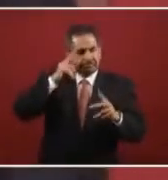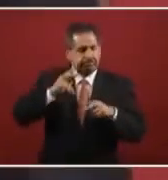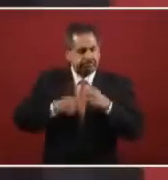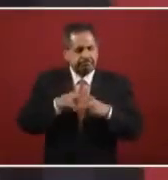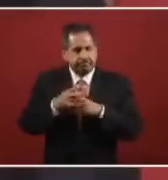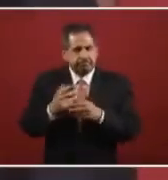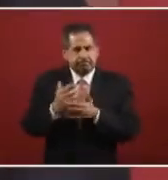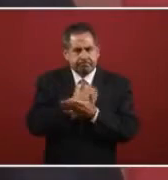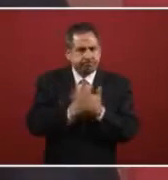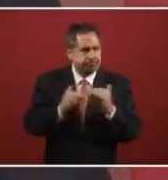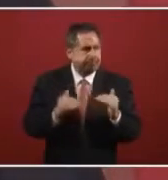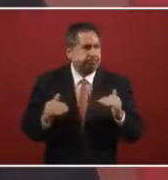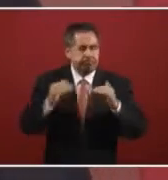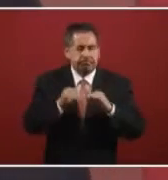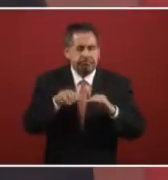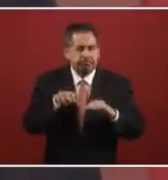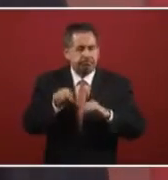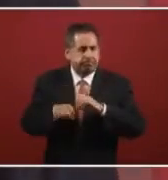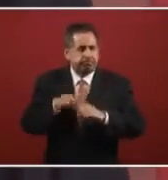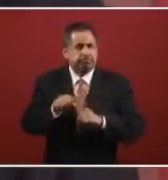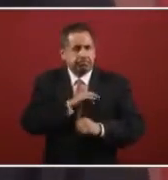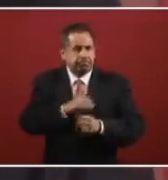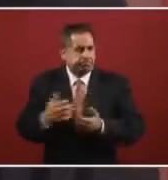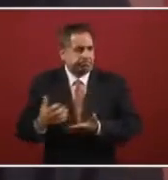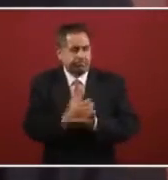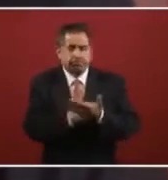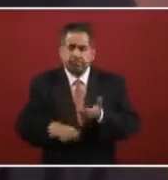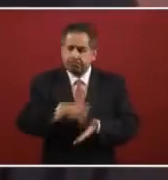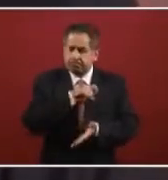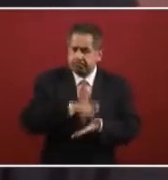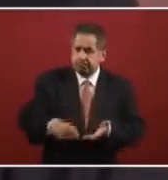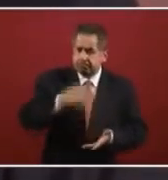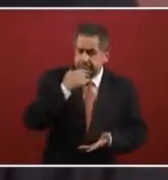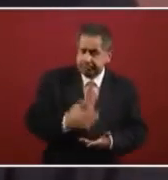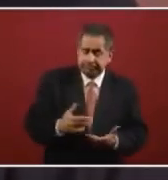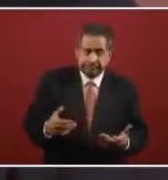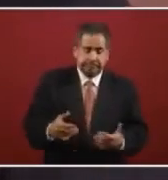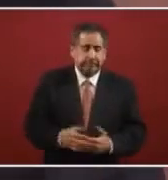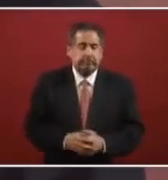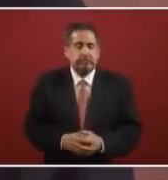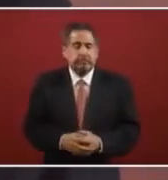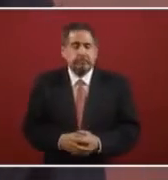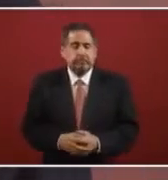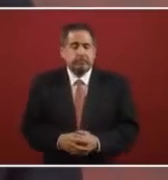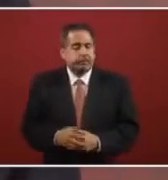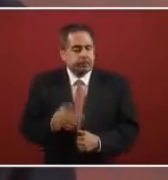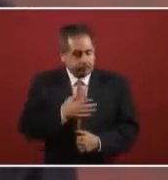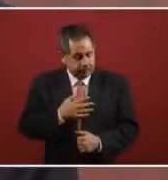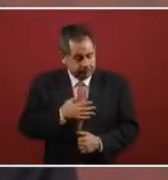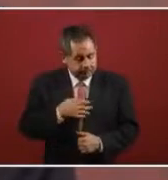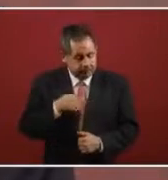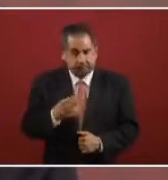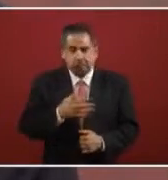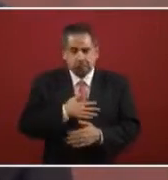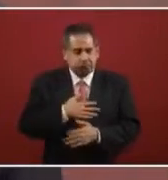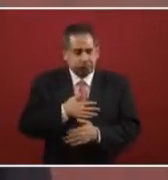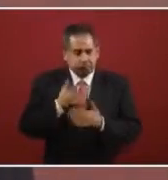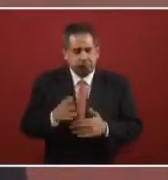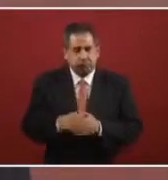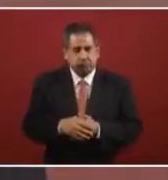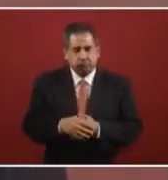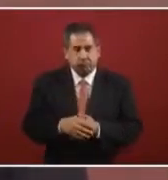periodically recover the acquisitive power of the salaries. I can tell you